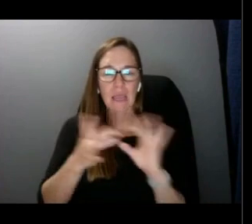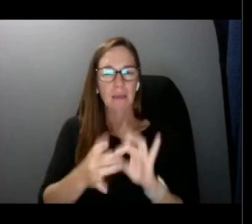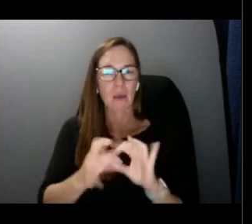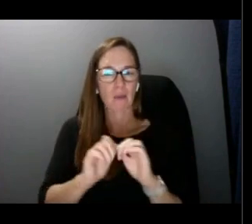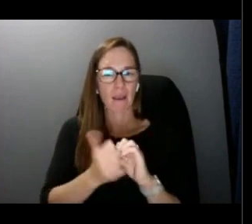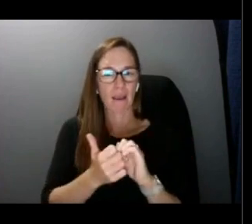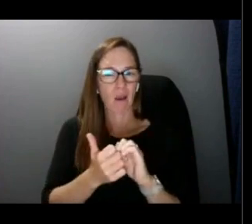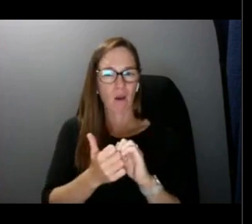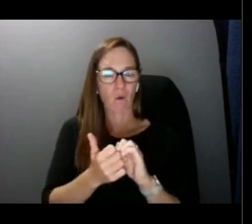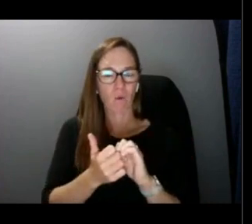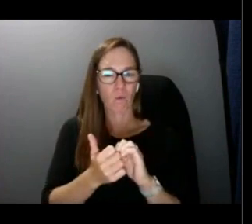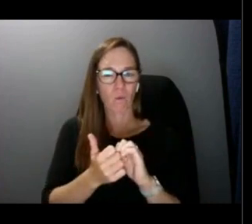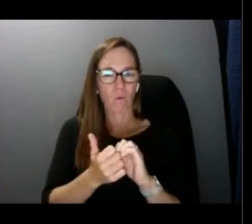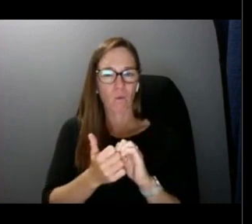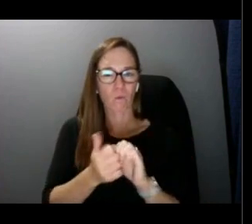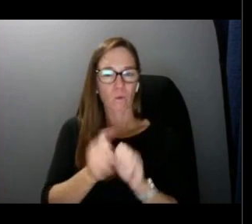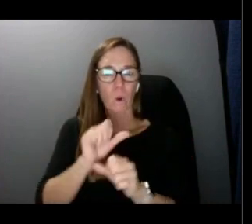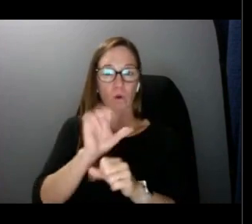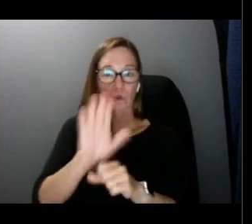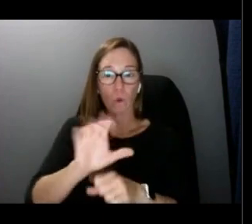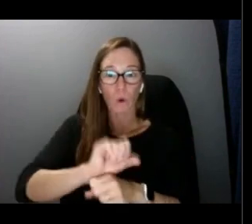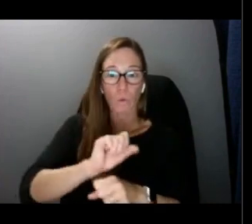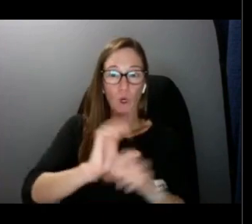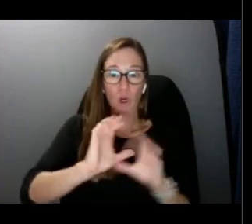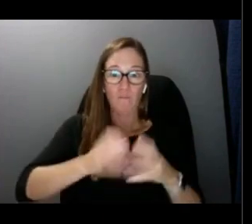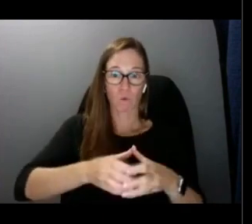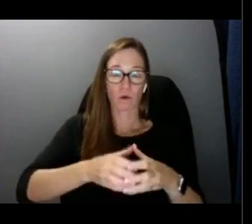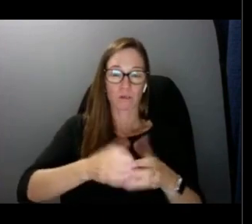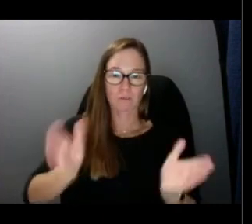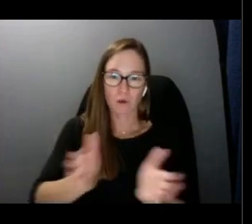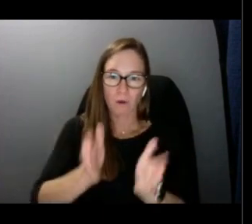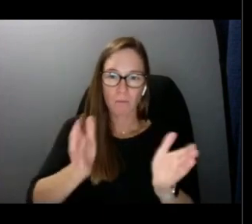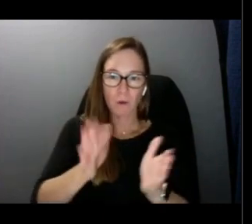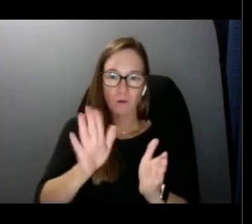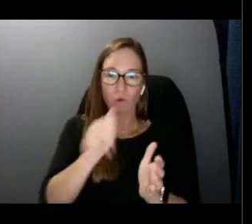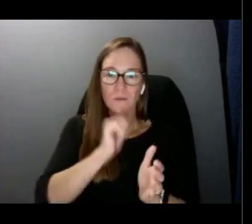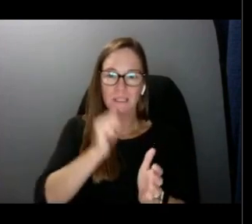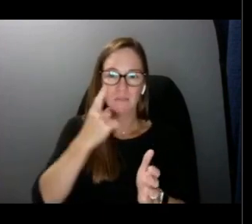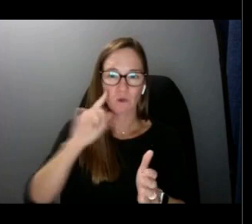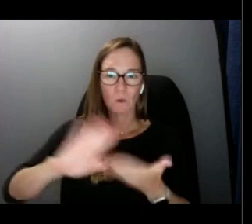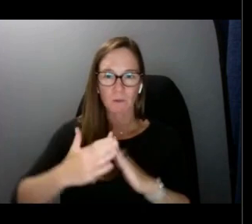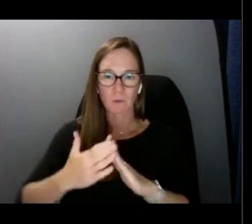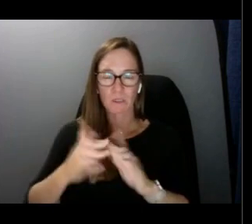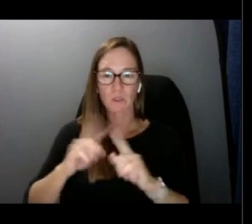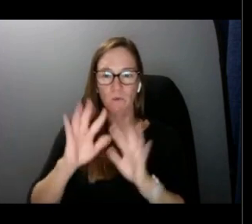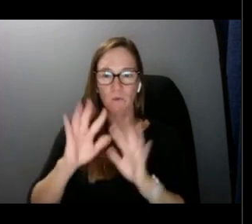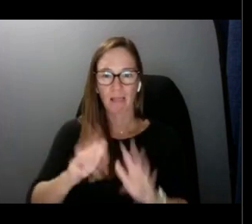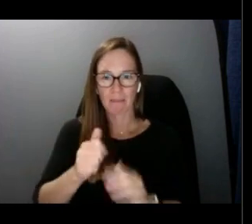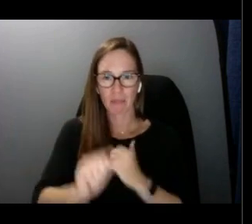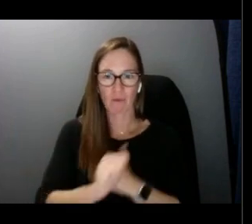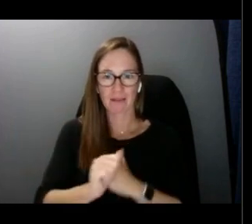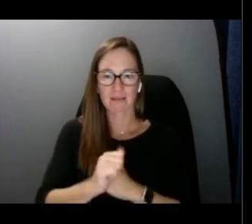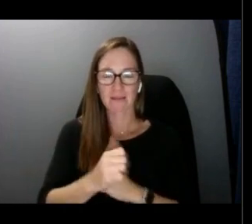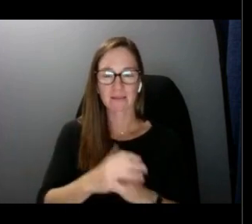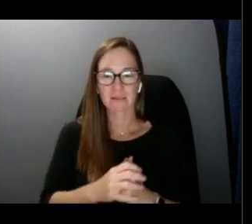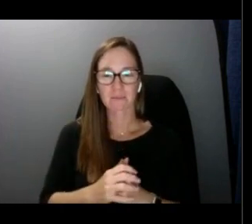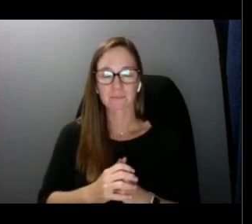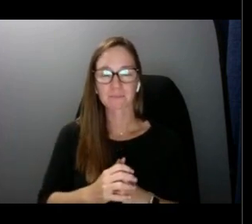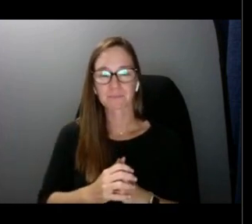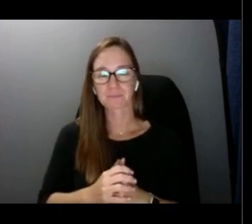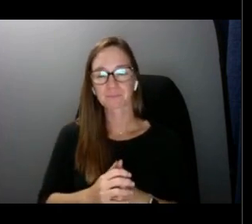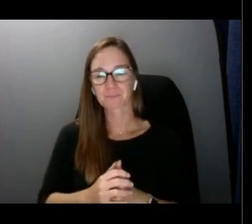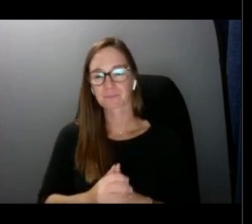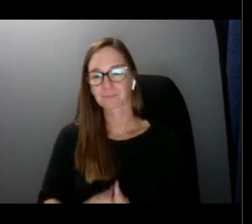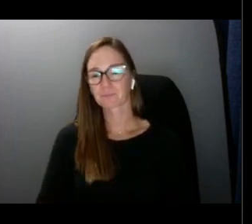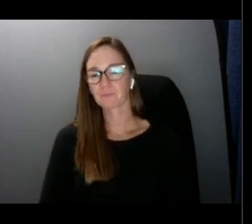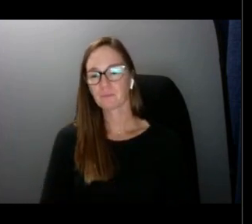how your workforce promotes the resilience of your community to climate threats.